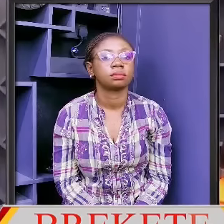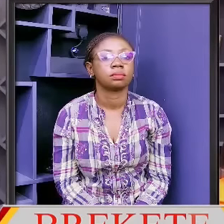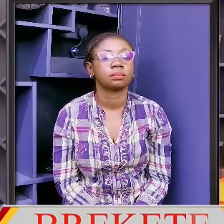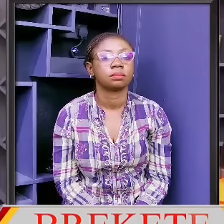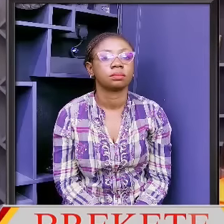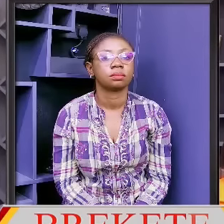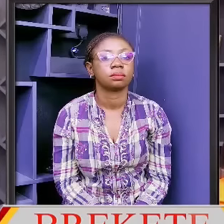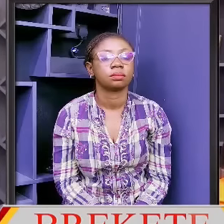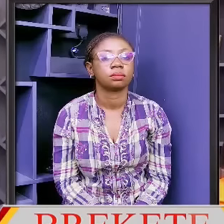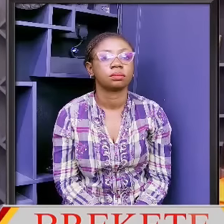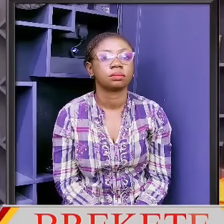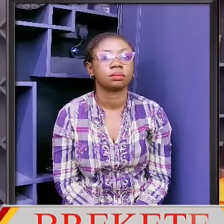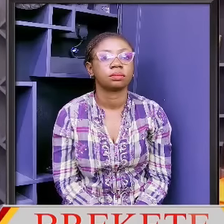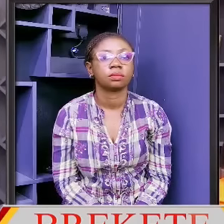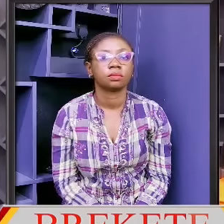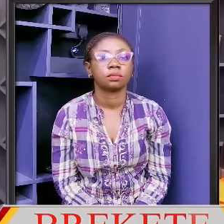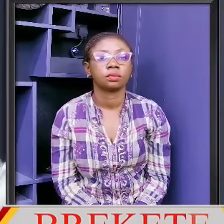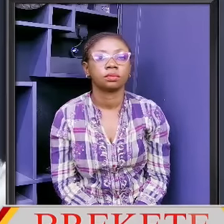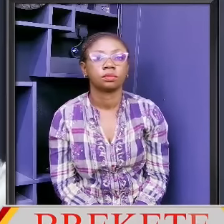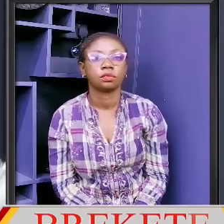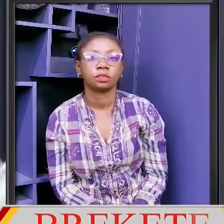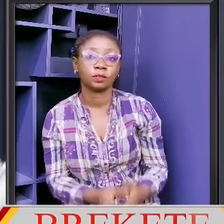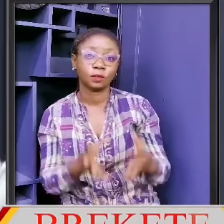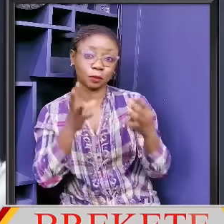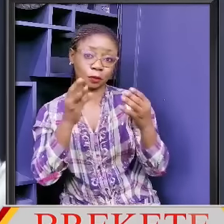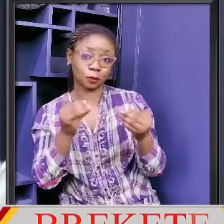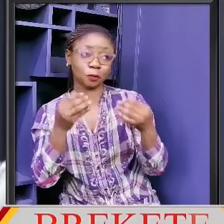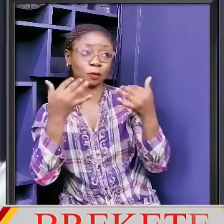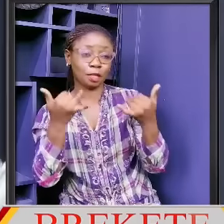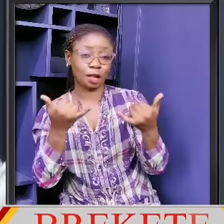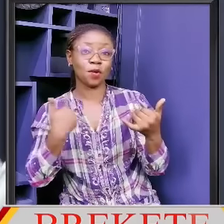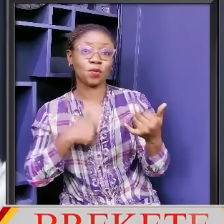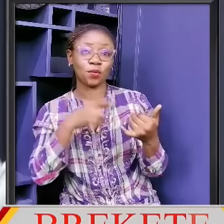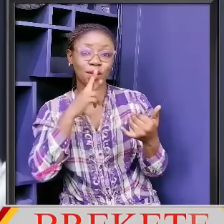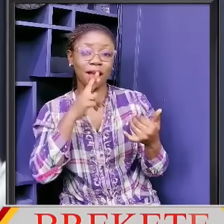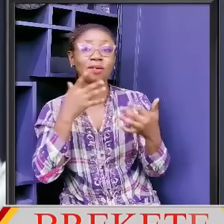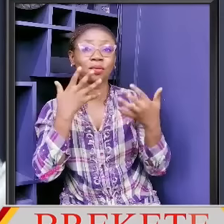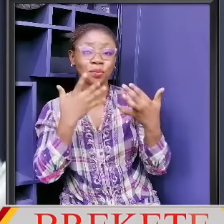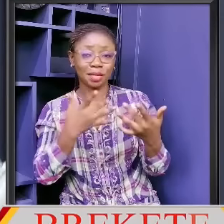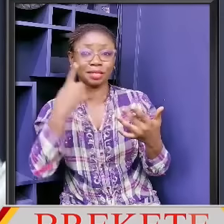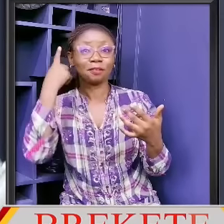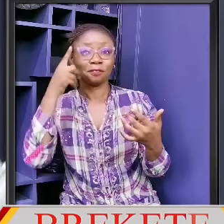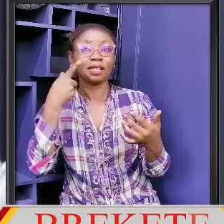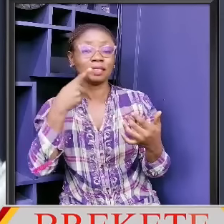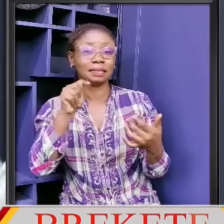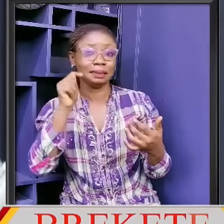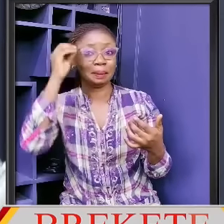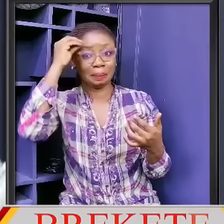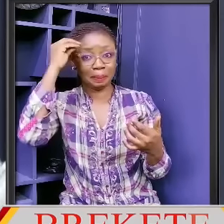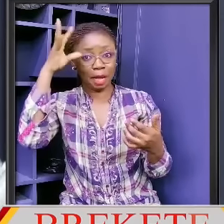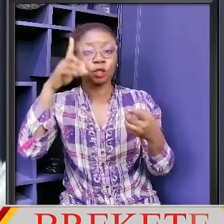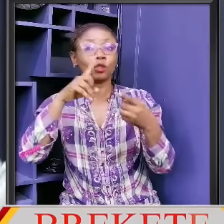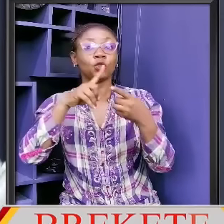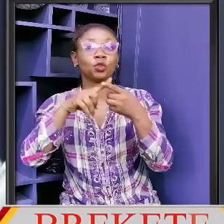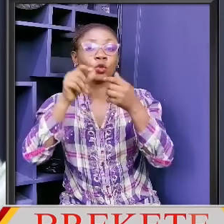So now him with the wait for now make you wash him face. Because this na threat he